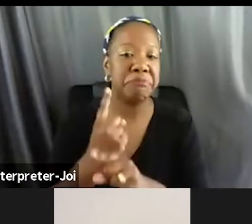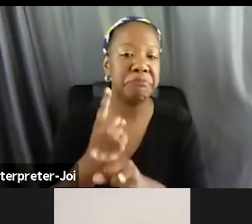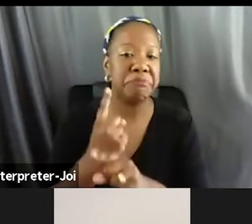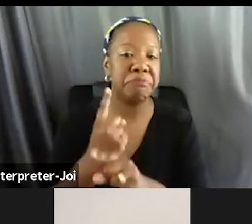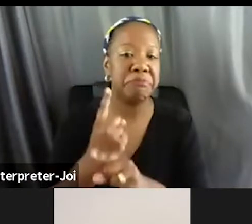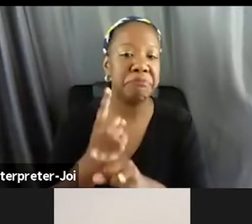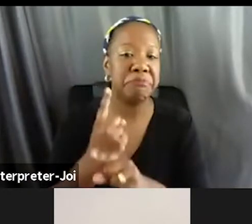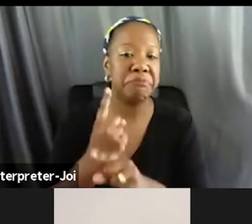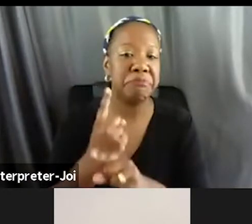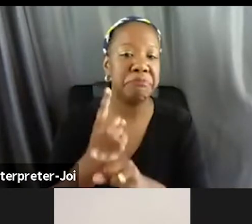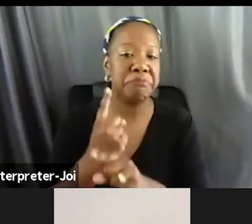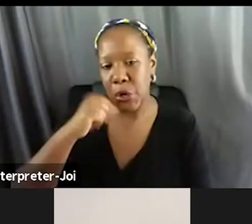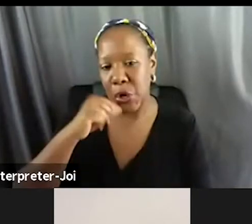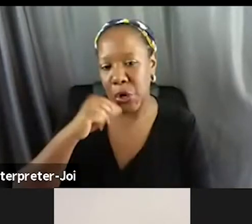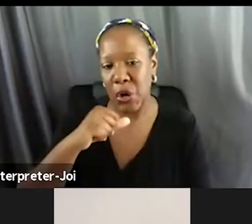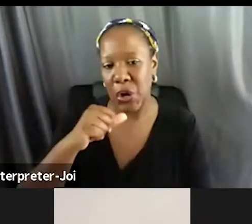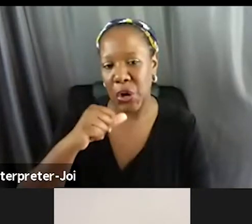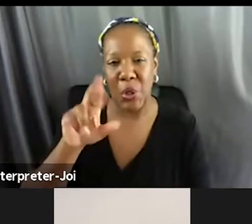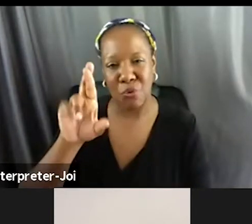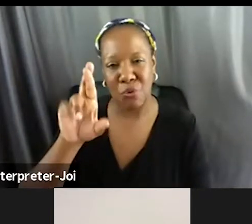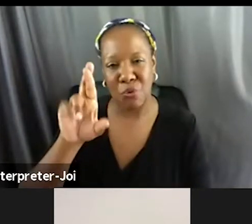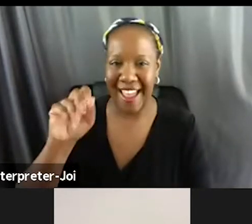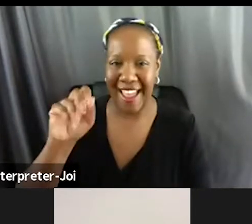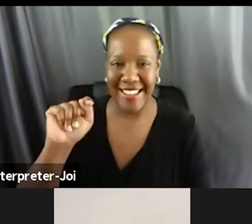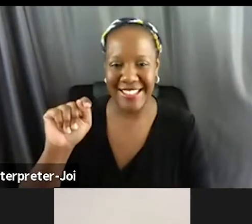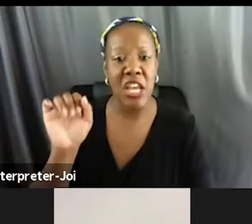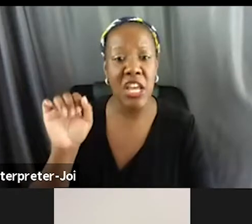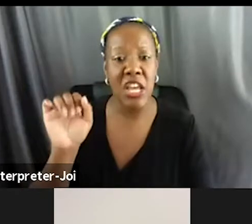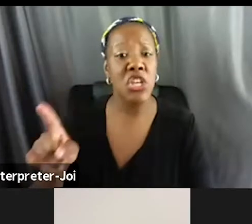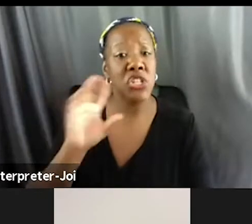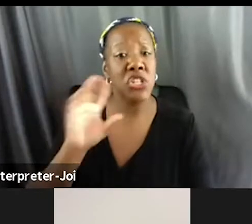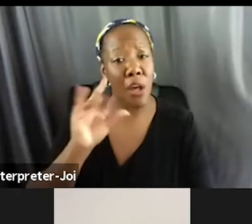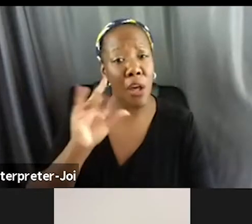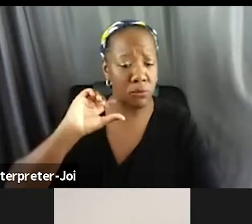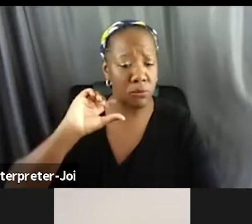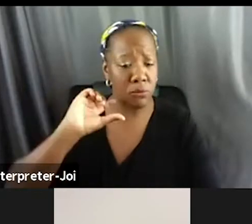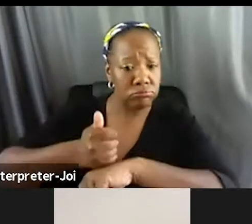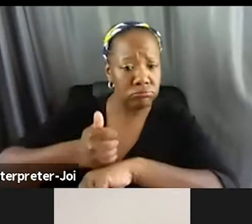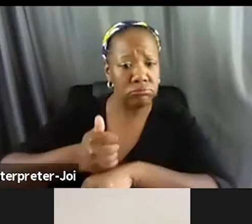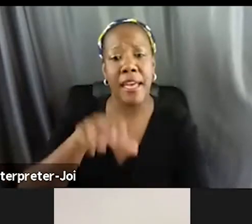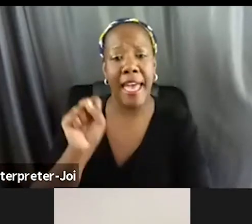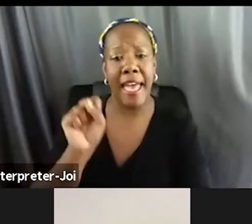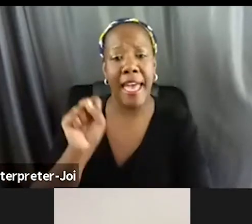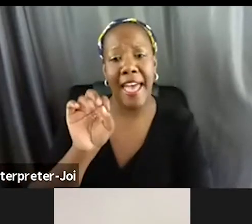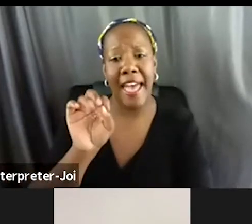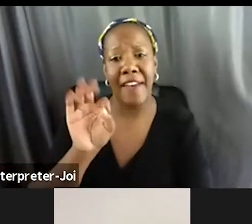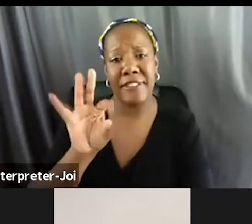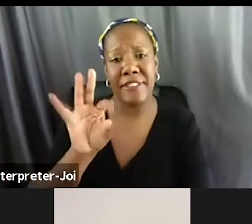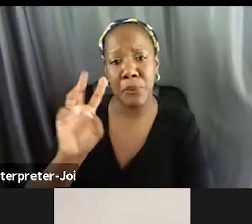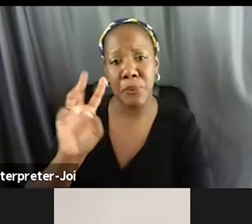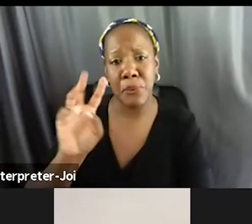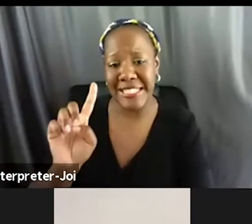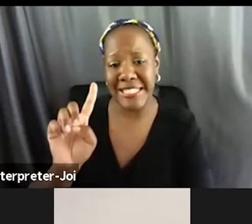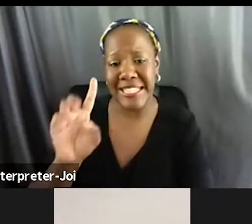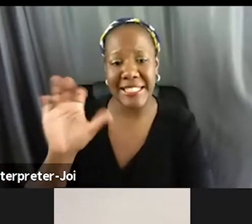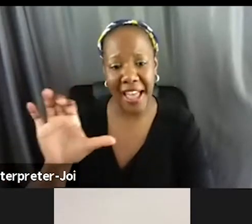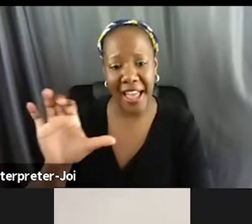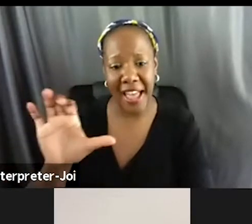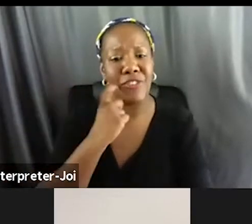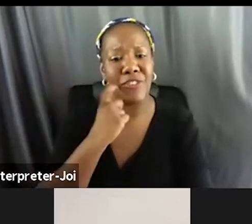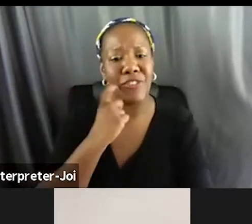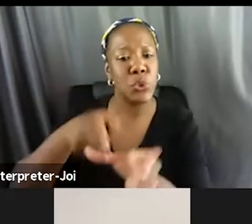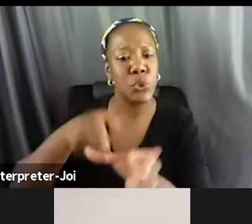the founding member of FWD Doc, Documentary Filmmakers with Disabilities, and recently joined the board of Docs in Progress.